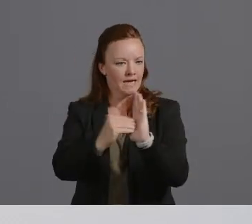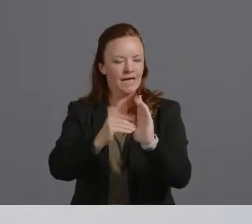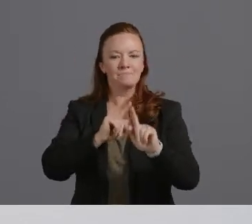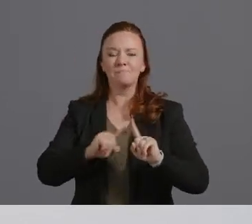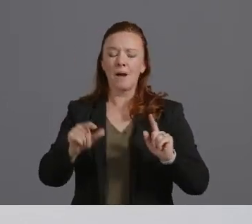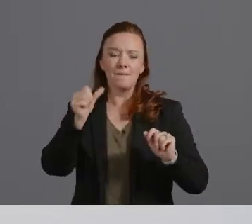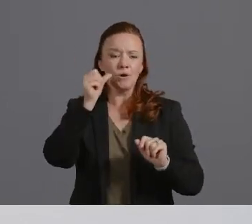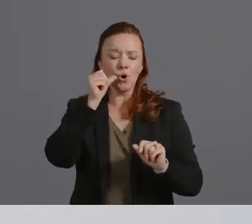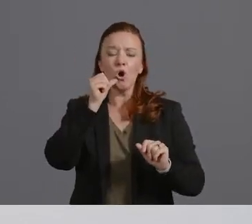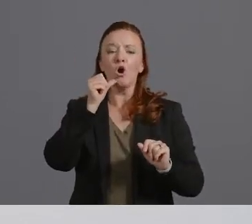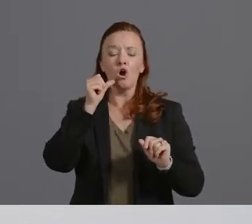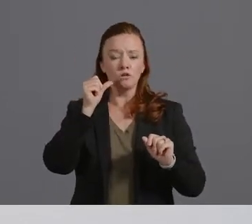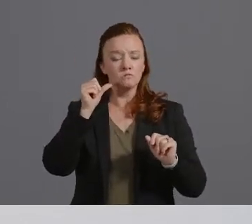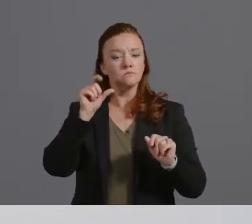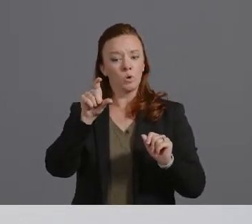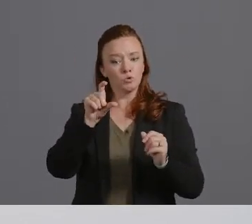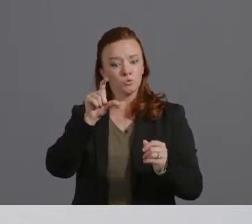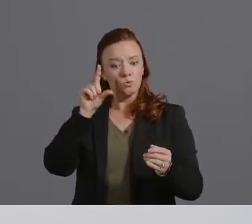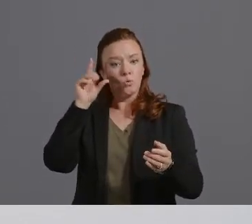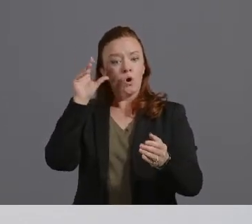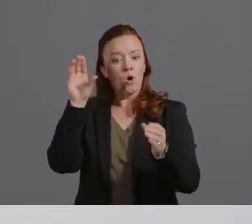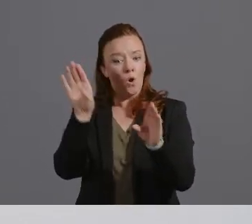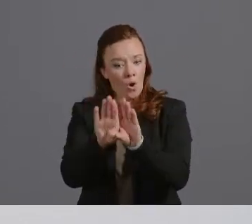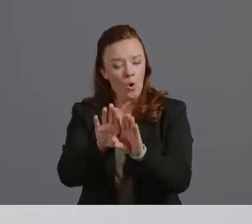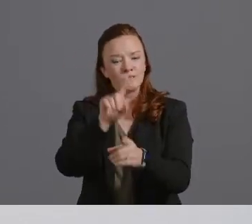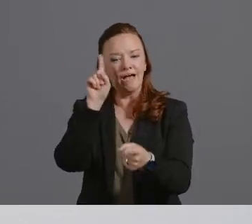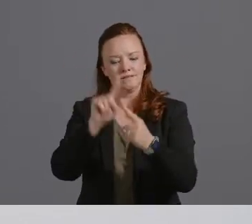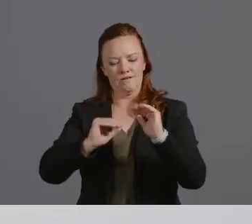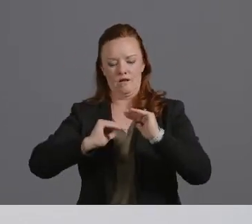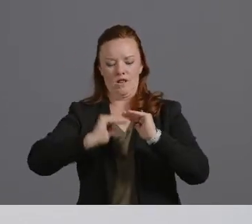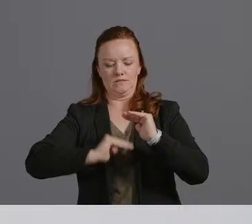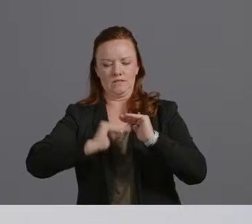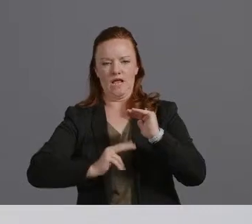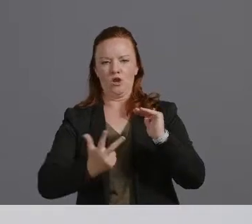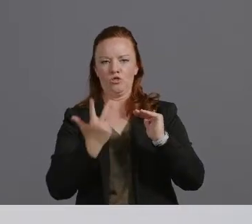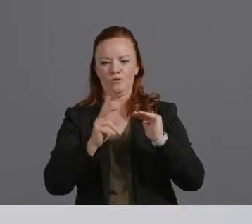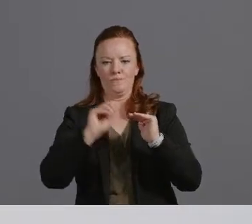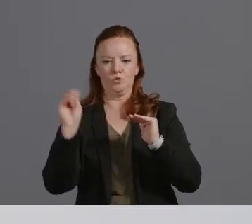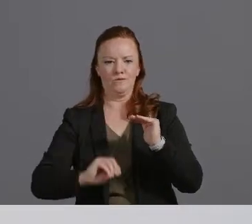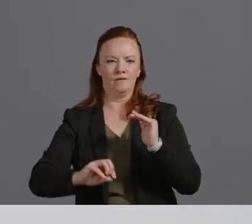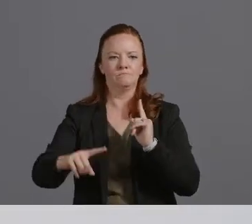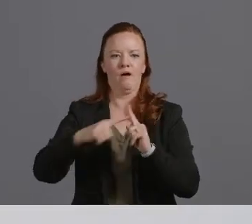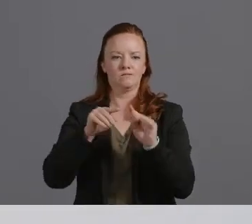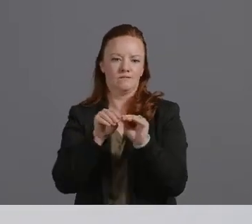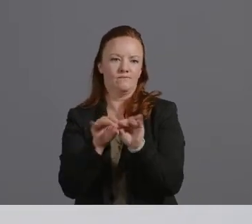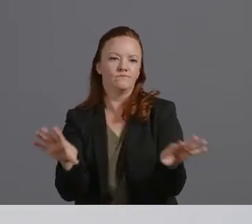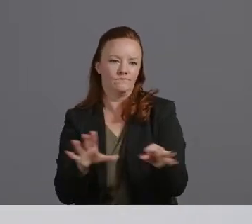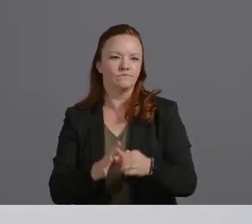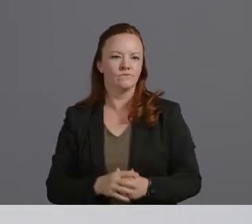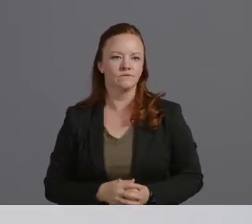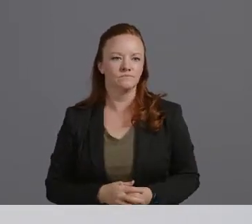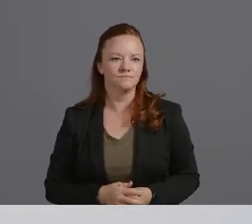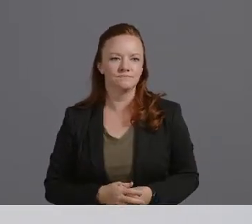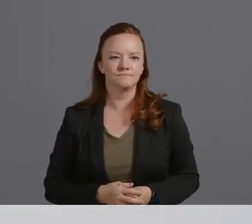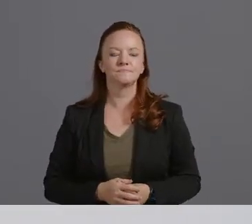were closed until they were at 3% or below 3% positivity.